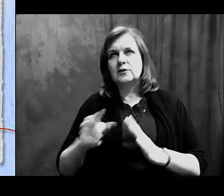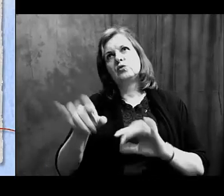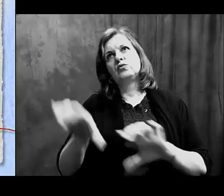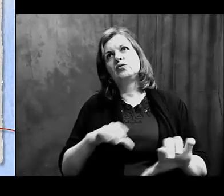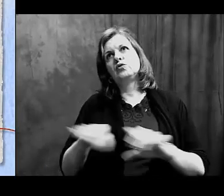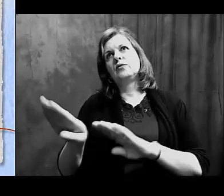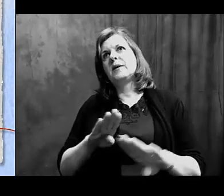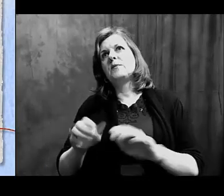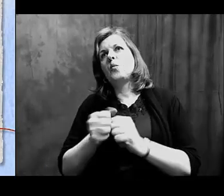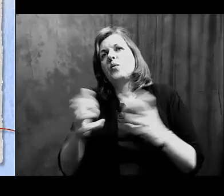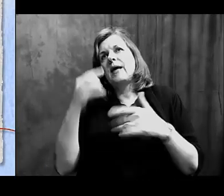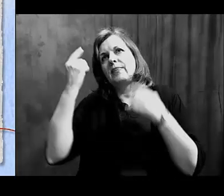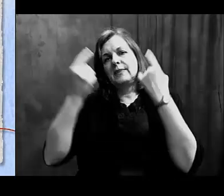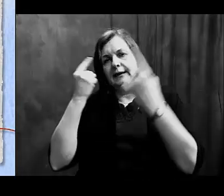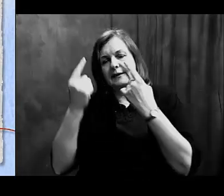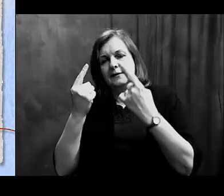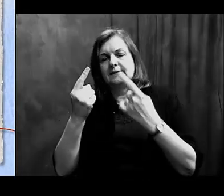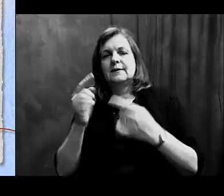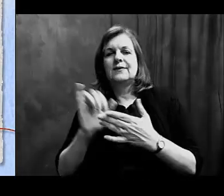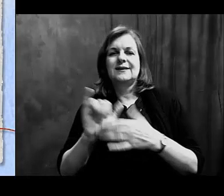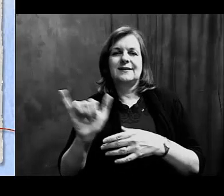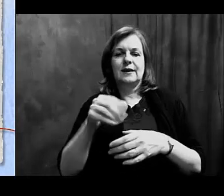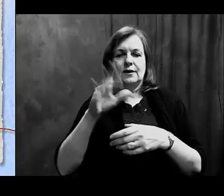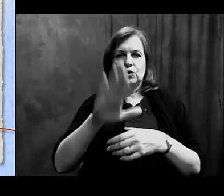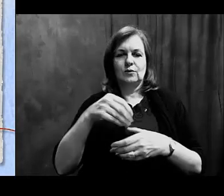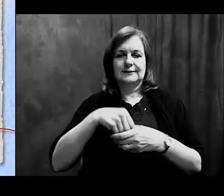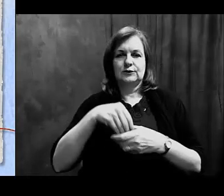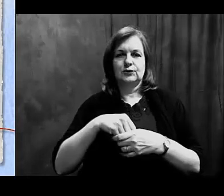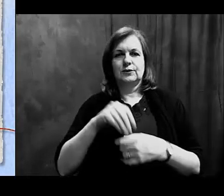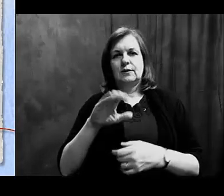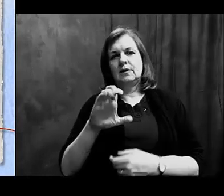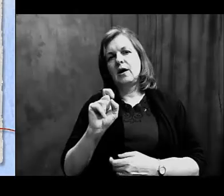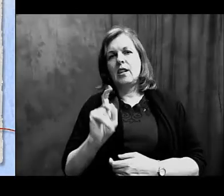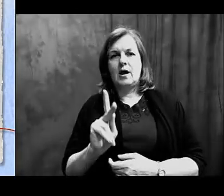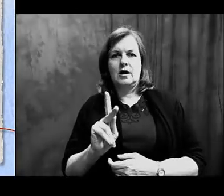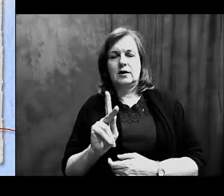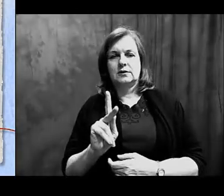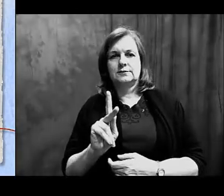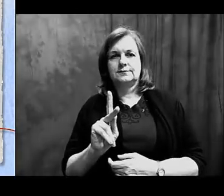about doing them. So this is things like your internal clock